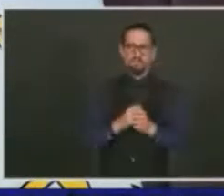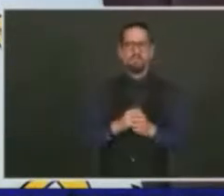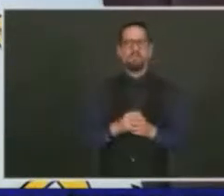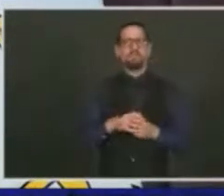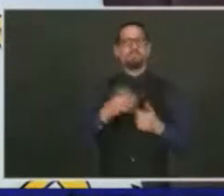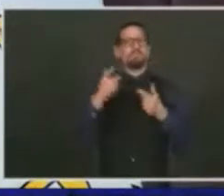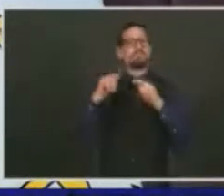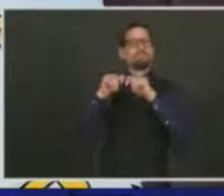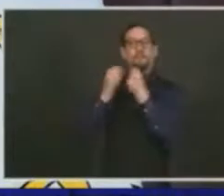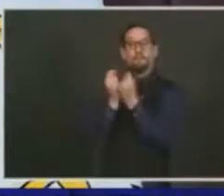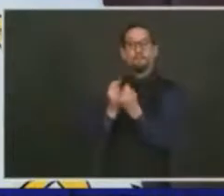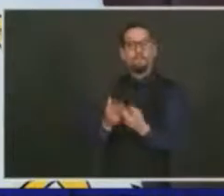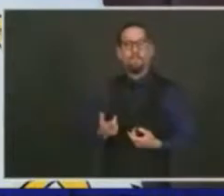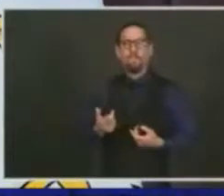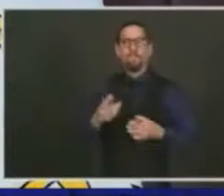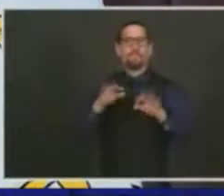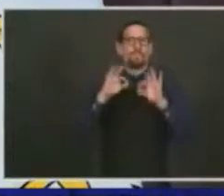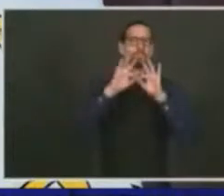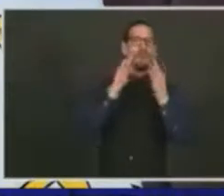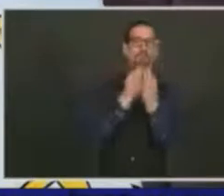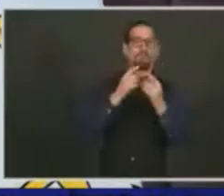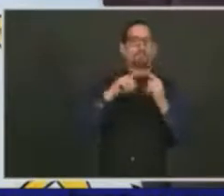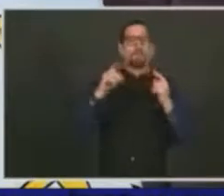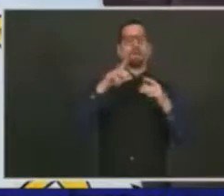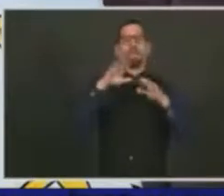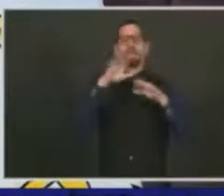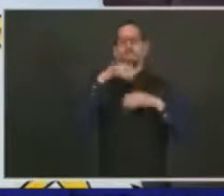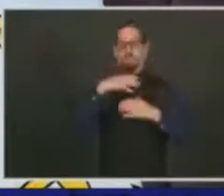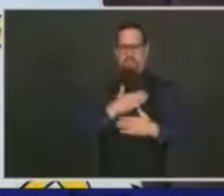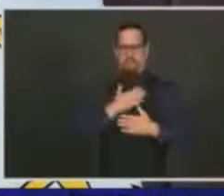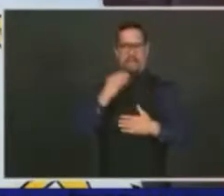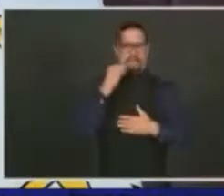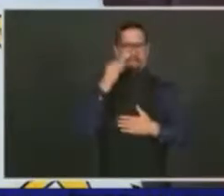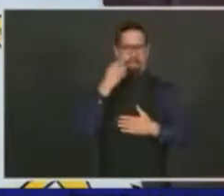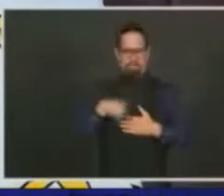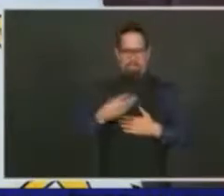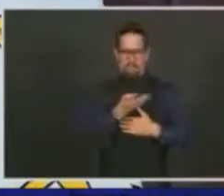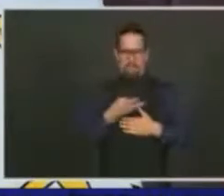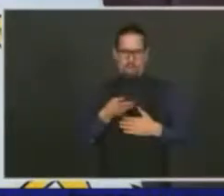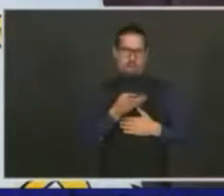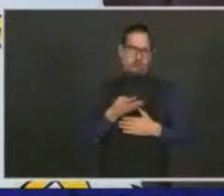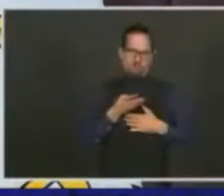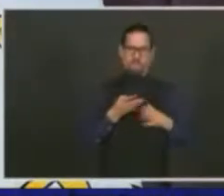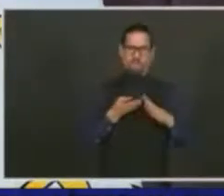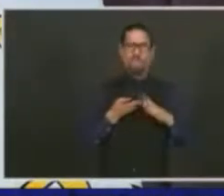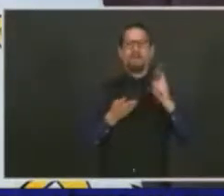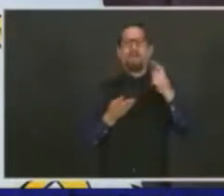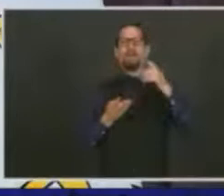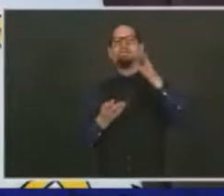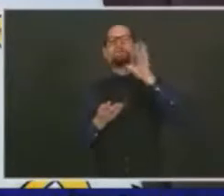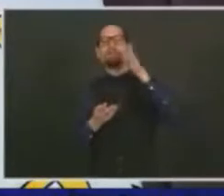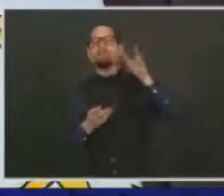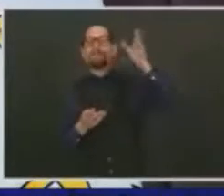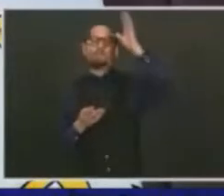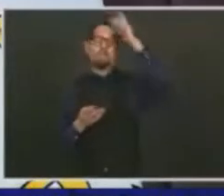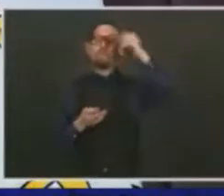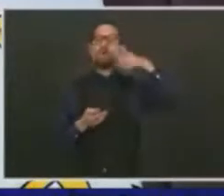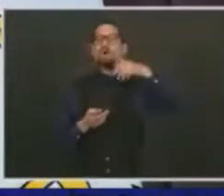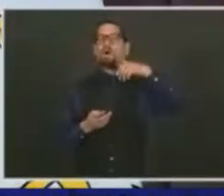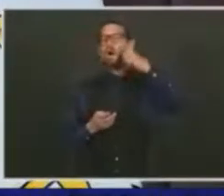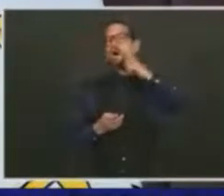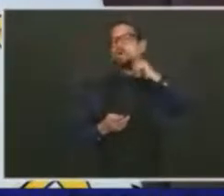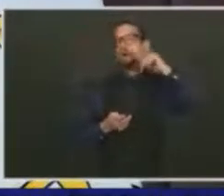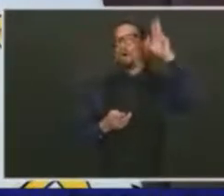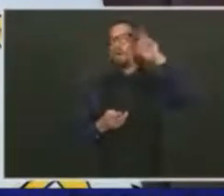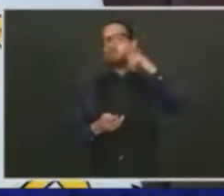faith community, your close friends, whether you're indoors in your own home or indoors someplace else,